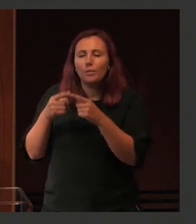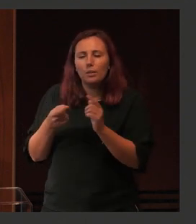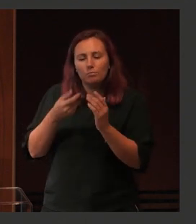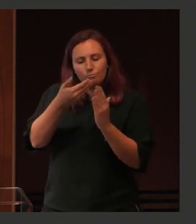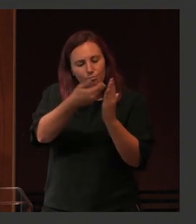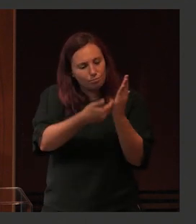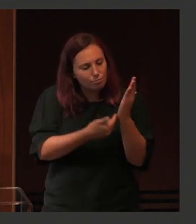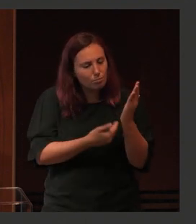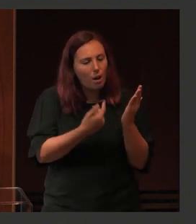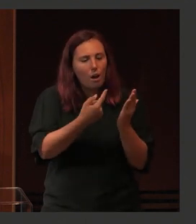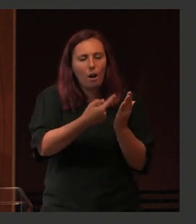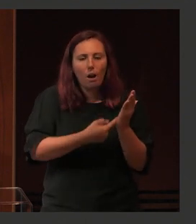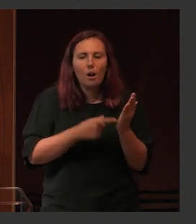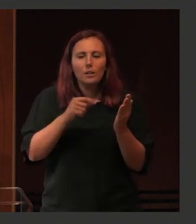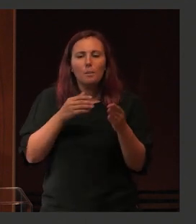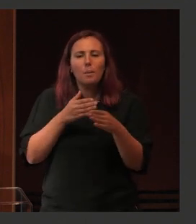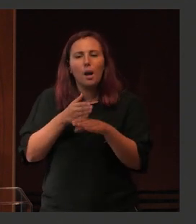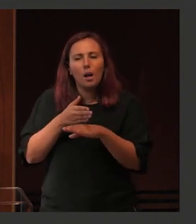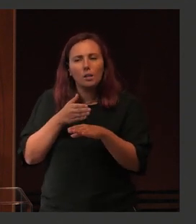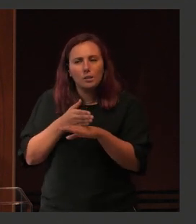all. And then there is